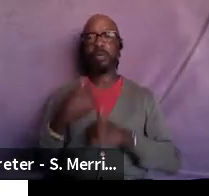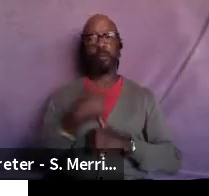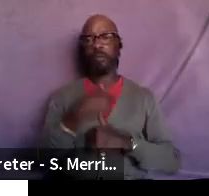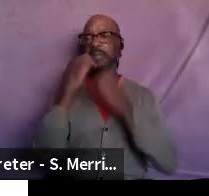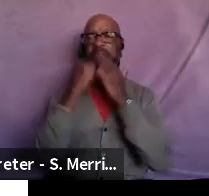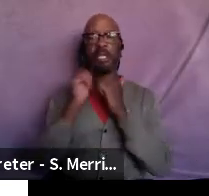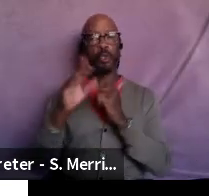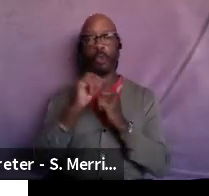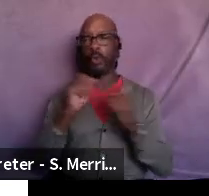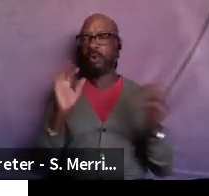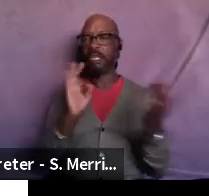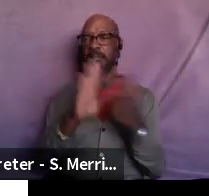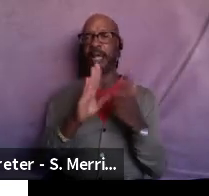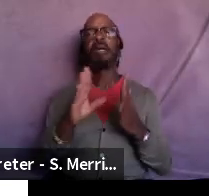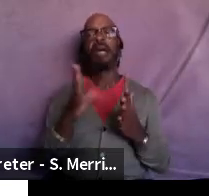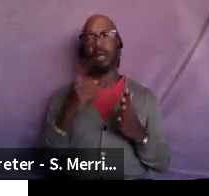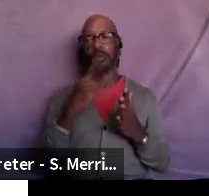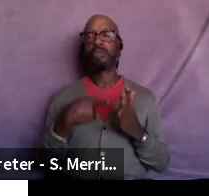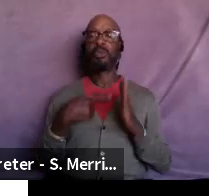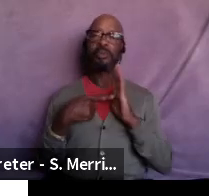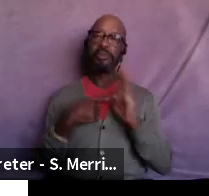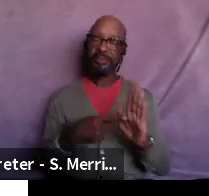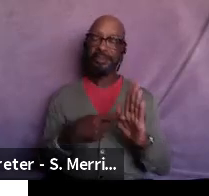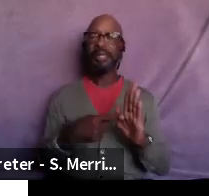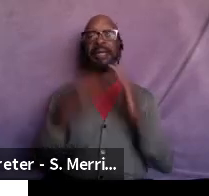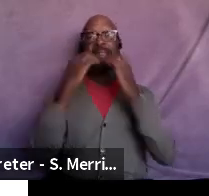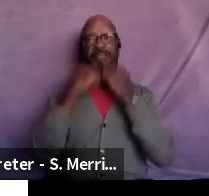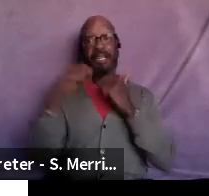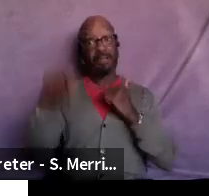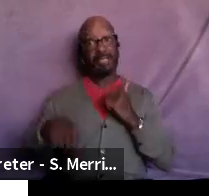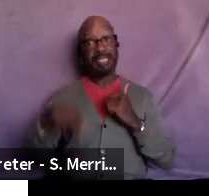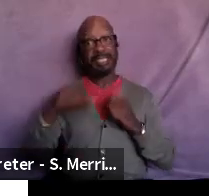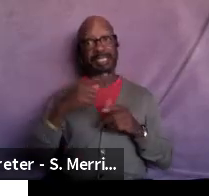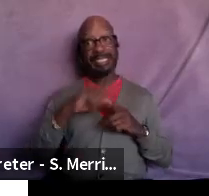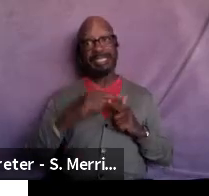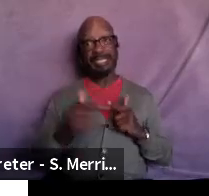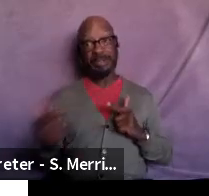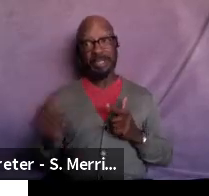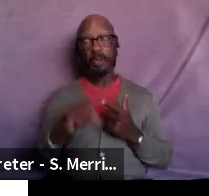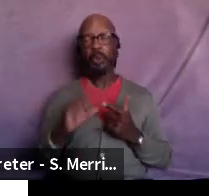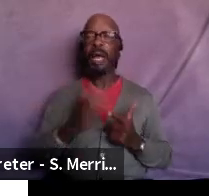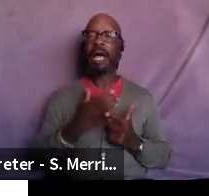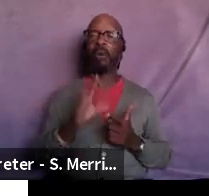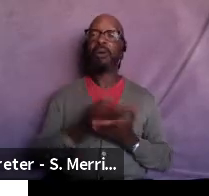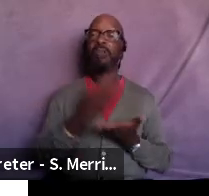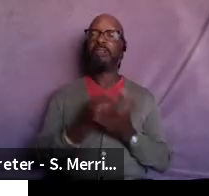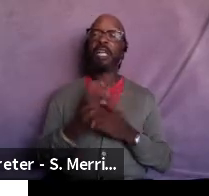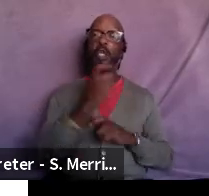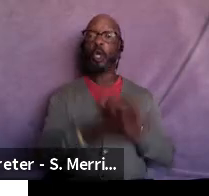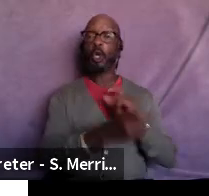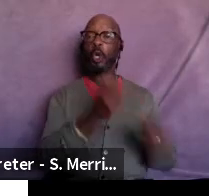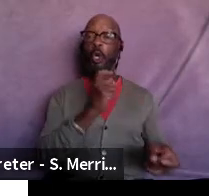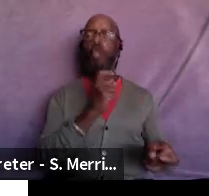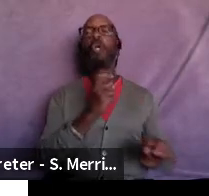want to demonstrate the value of this series to our funder. And it looks like we have now put